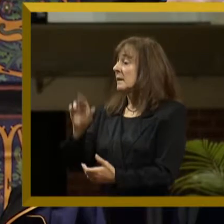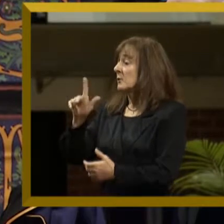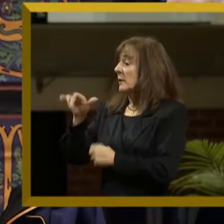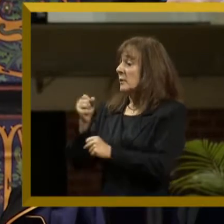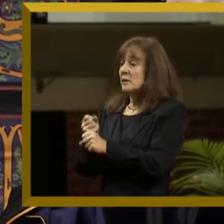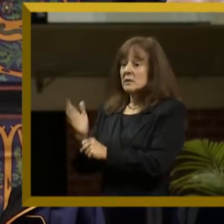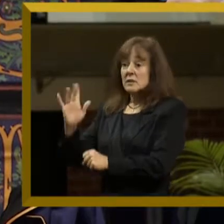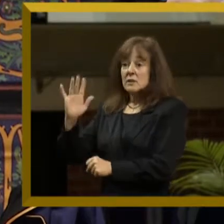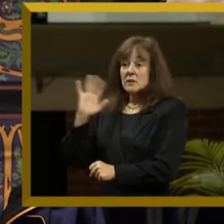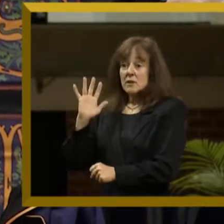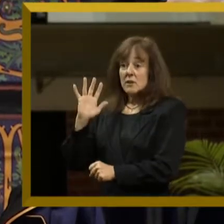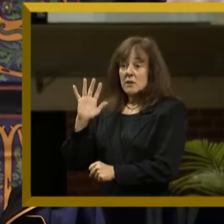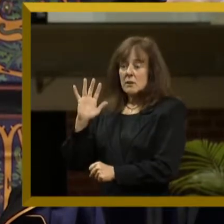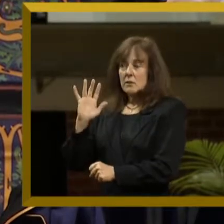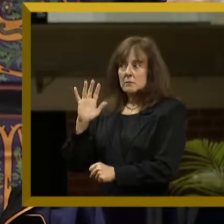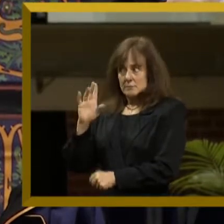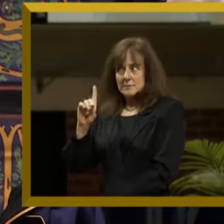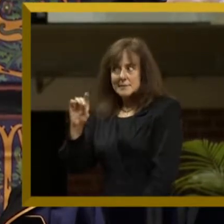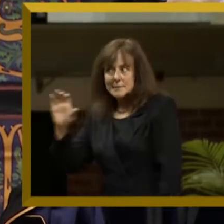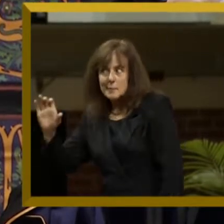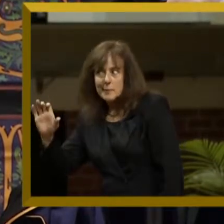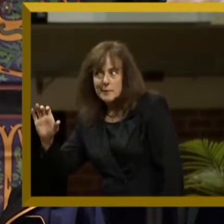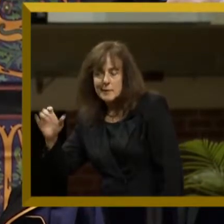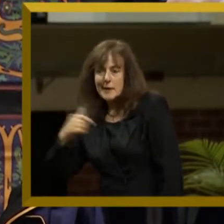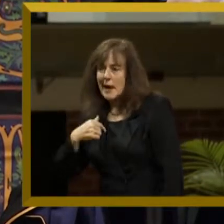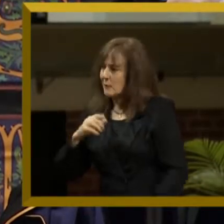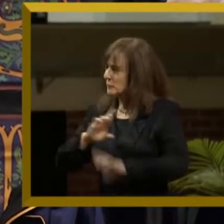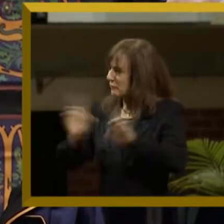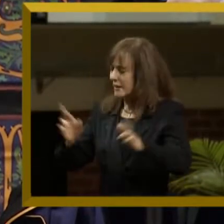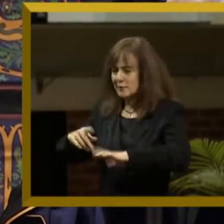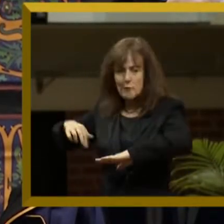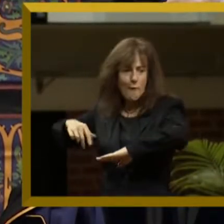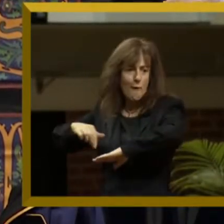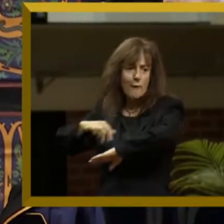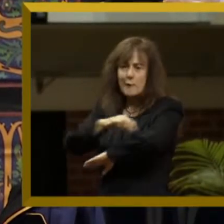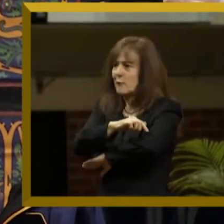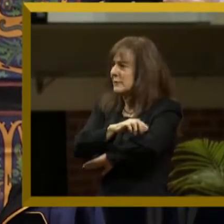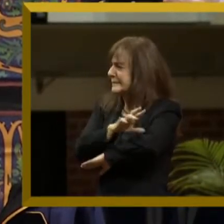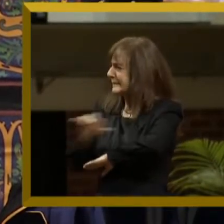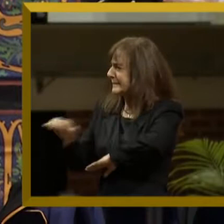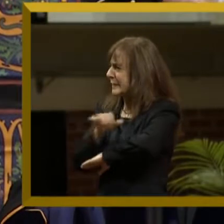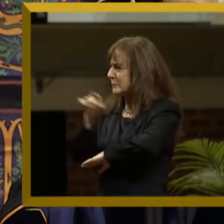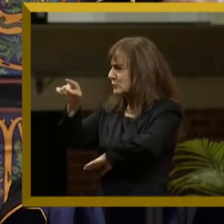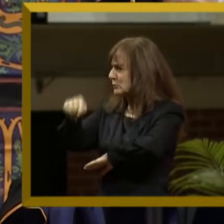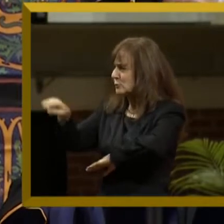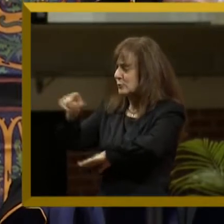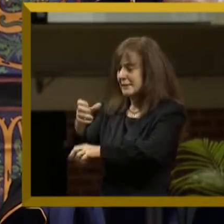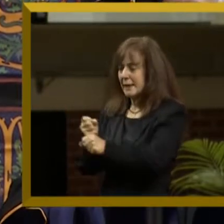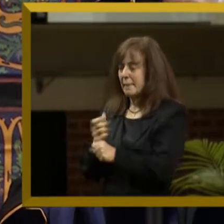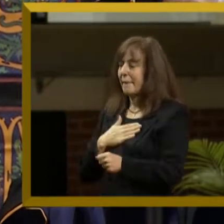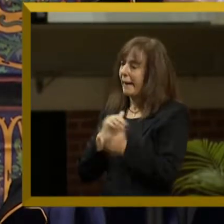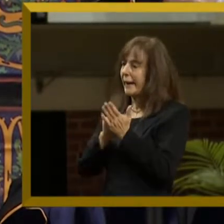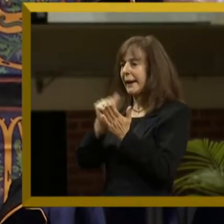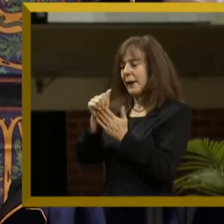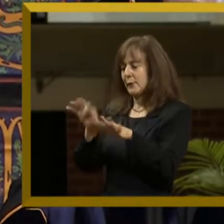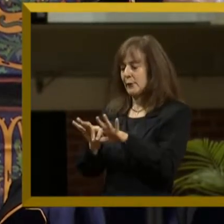Years ago, in December, I was preparing to walk across this very stage to receive my accounting degree from then President